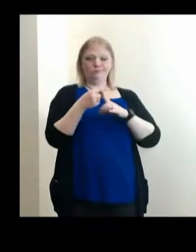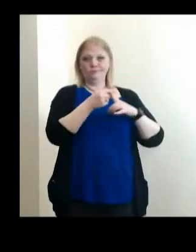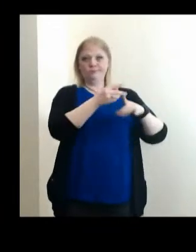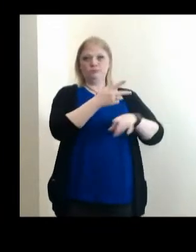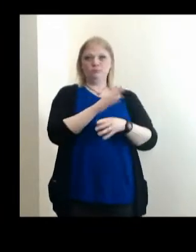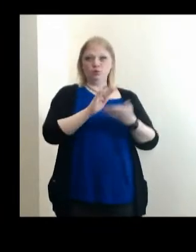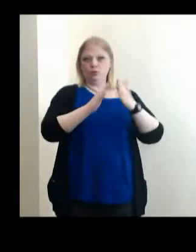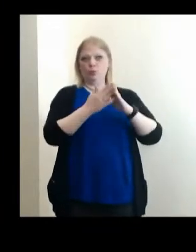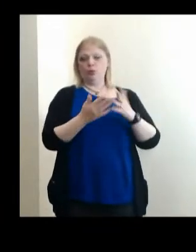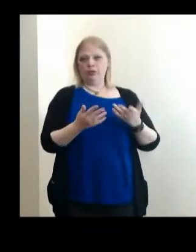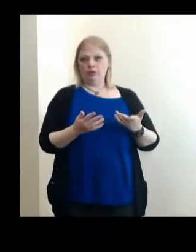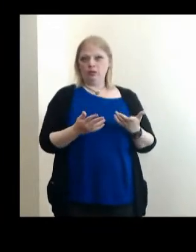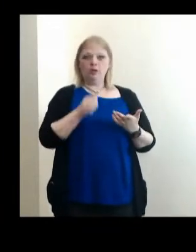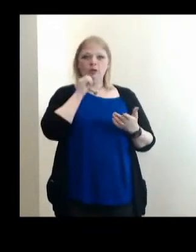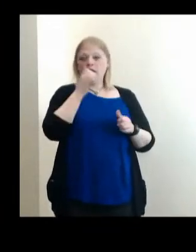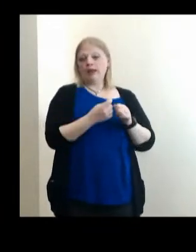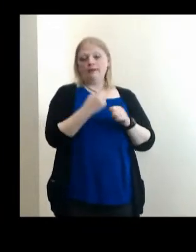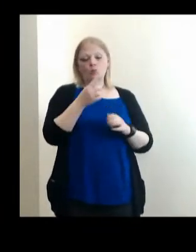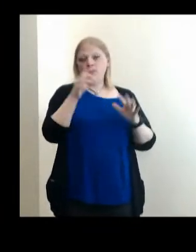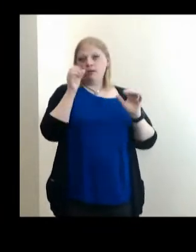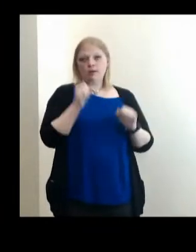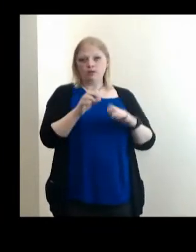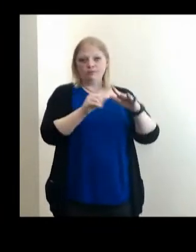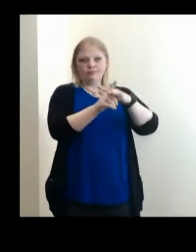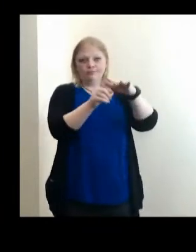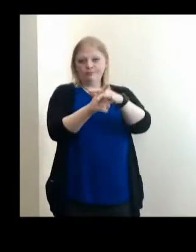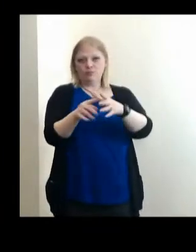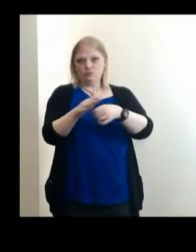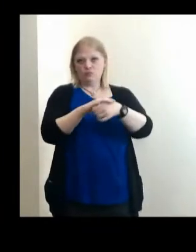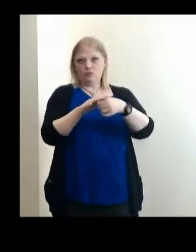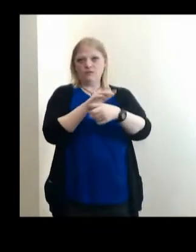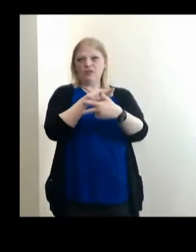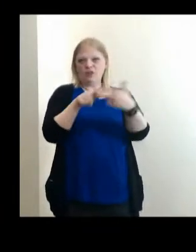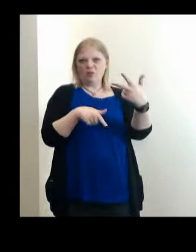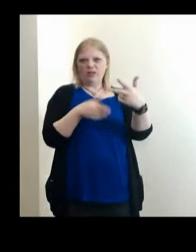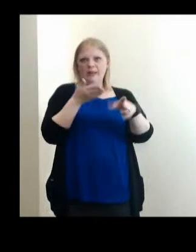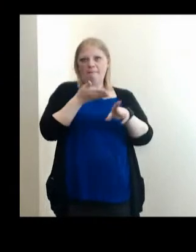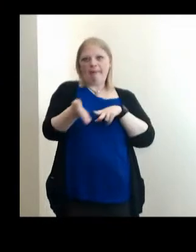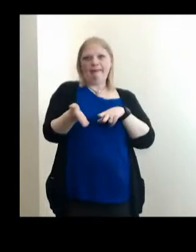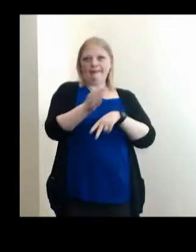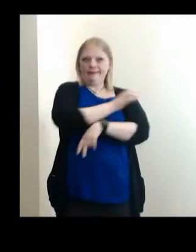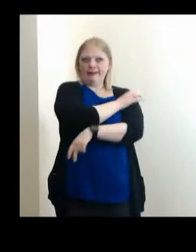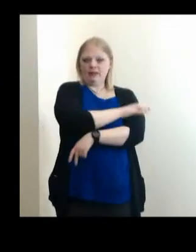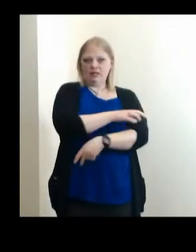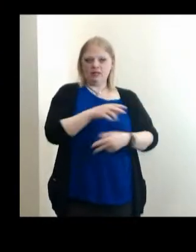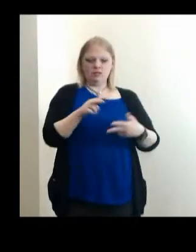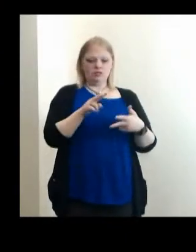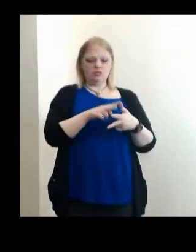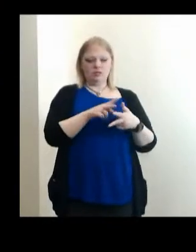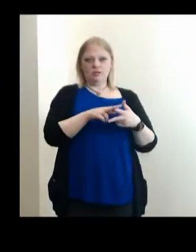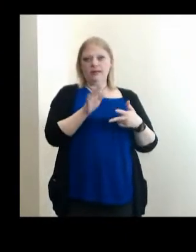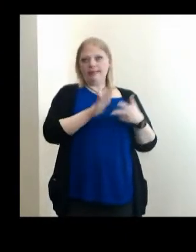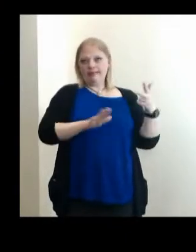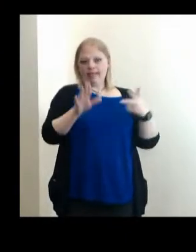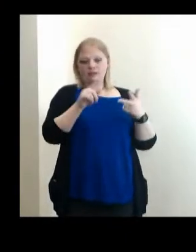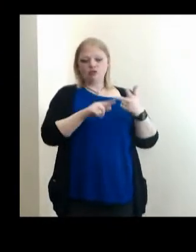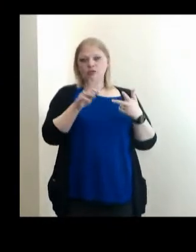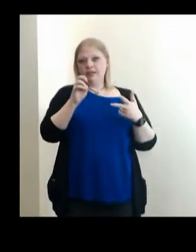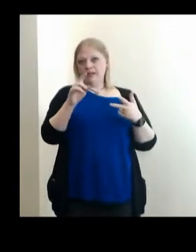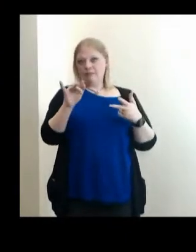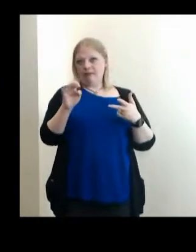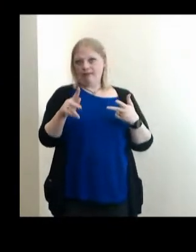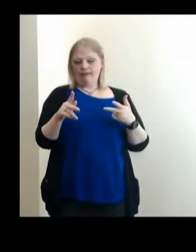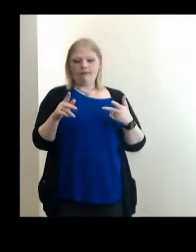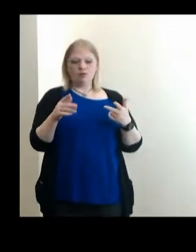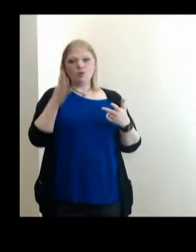clinics. We know not everybody can get to the location of the 3 major clinics, the 2 SUNY Erie sites and the KeyBank Center. So that's why we're